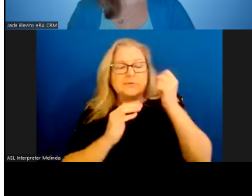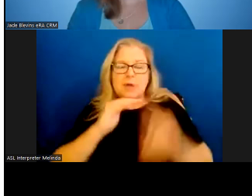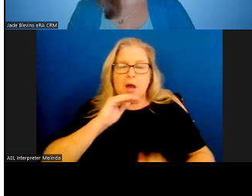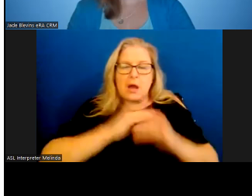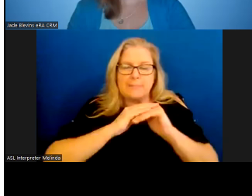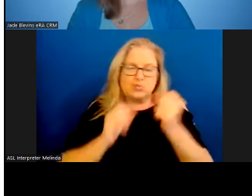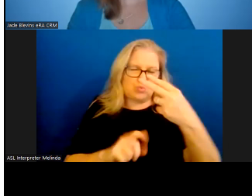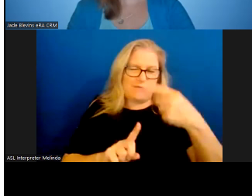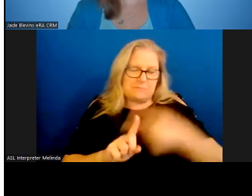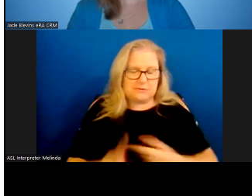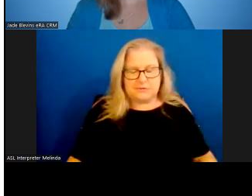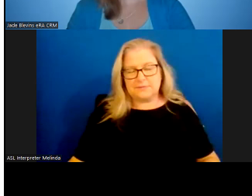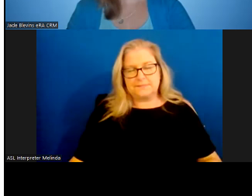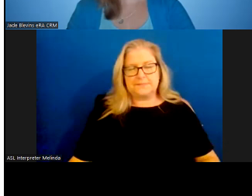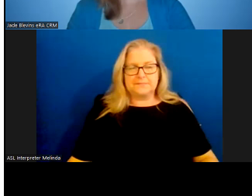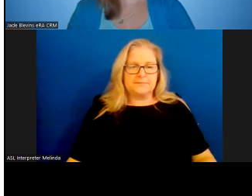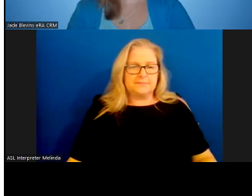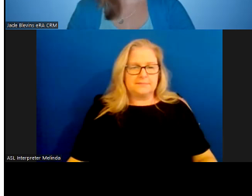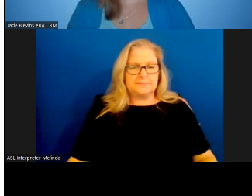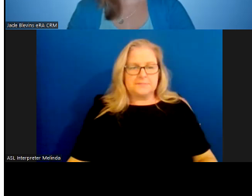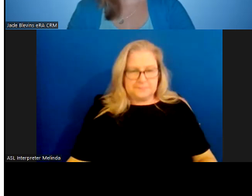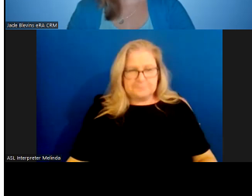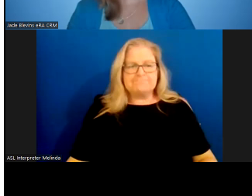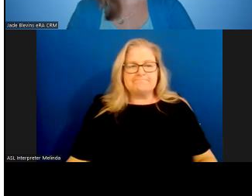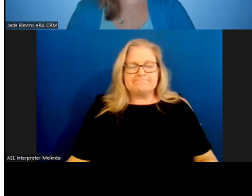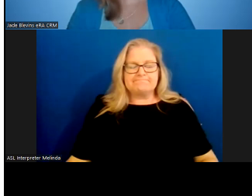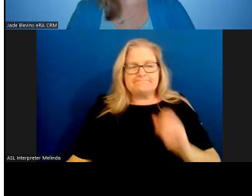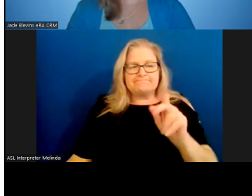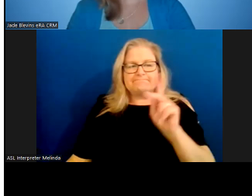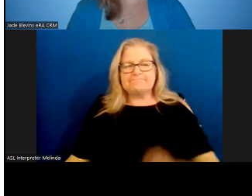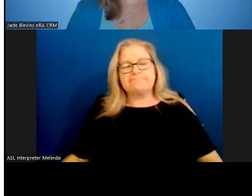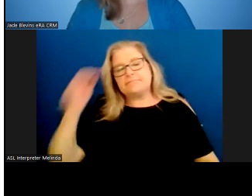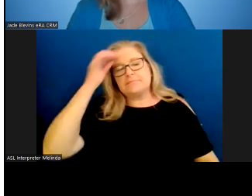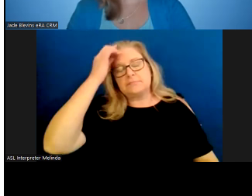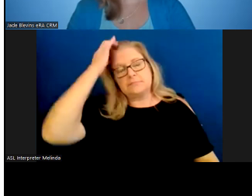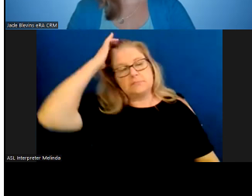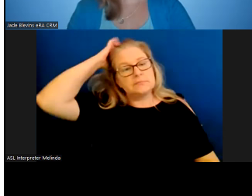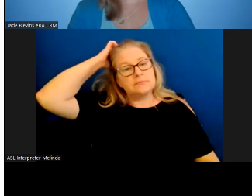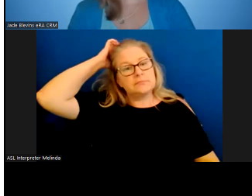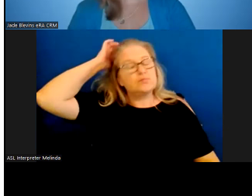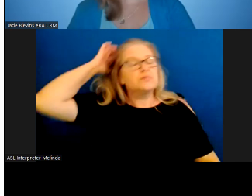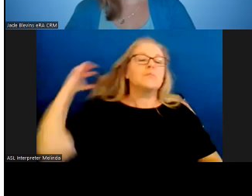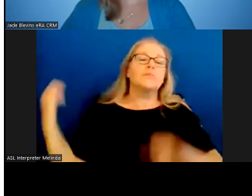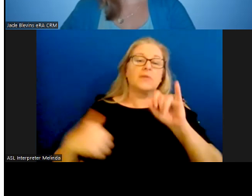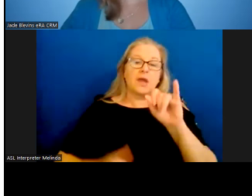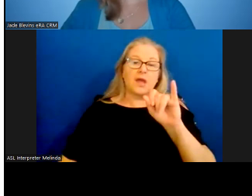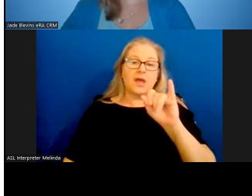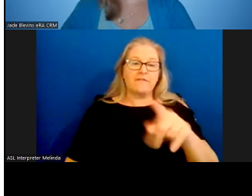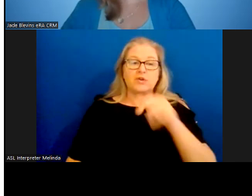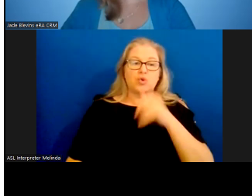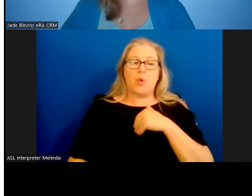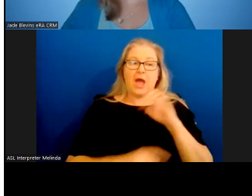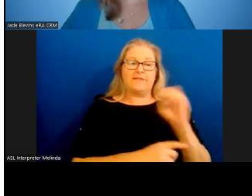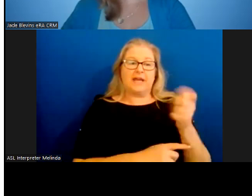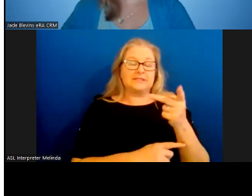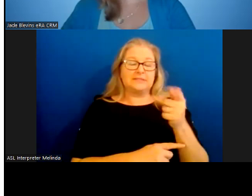ahead and skip the next slide. All right. But what happens if you don't have expanded authority,